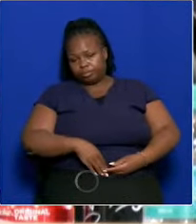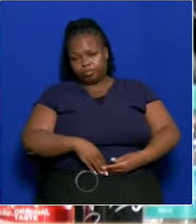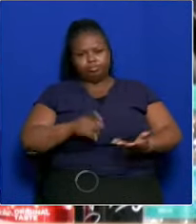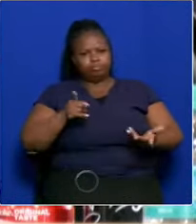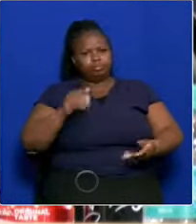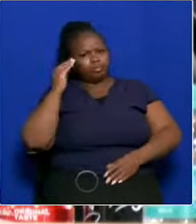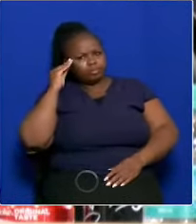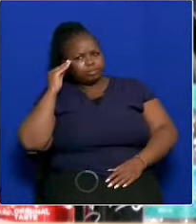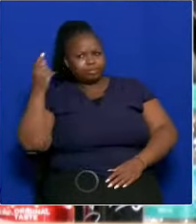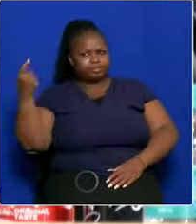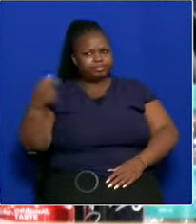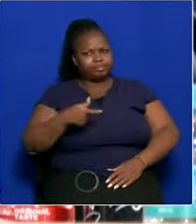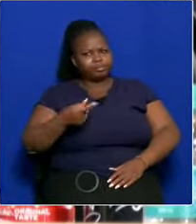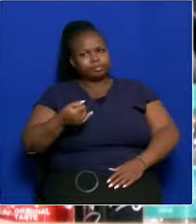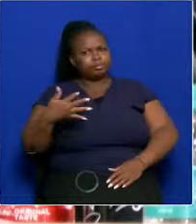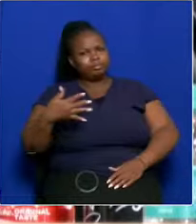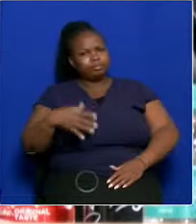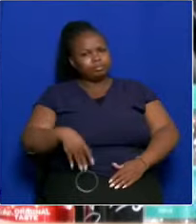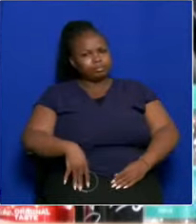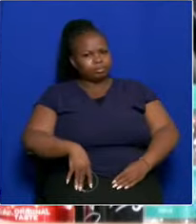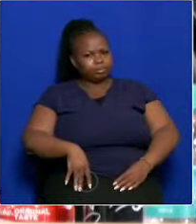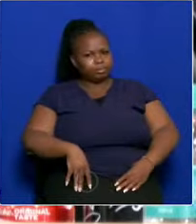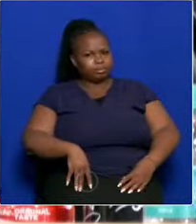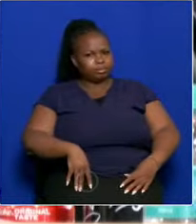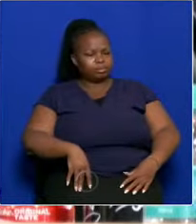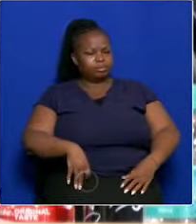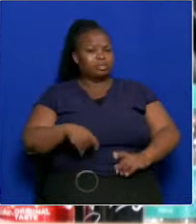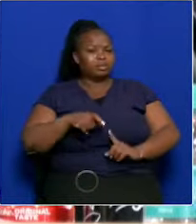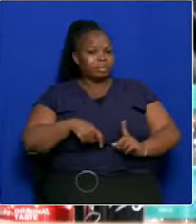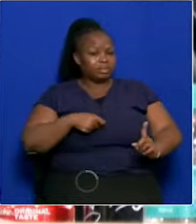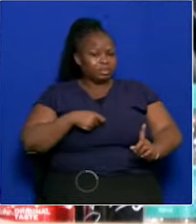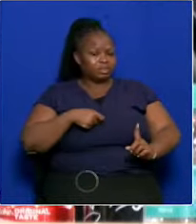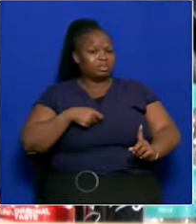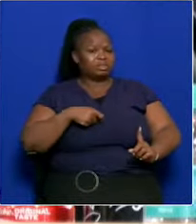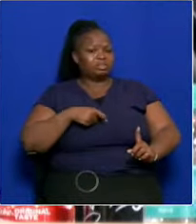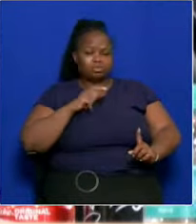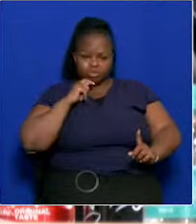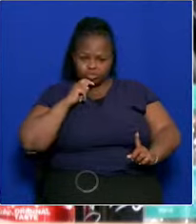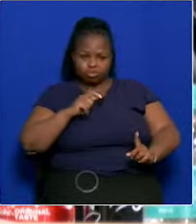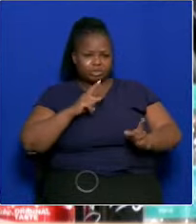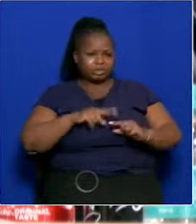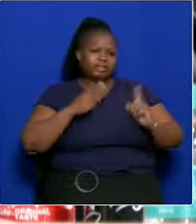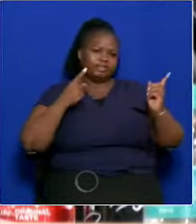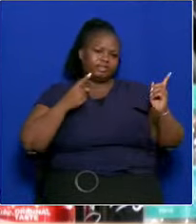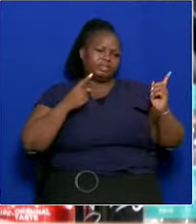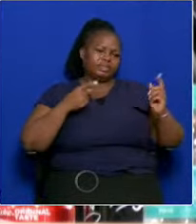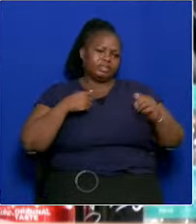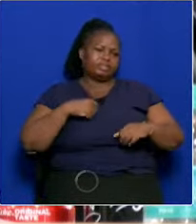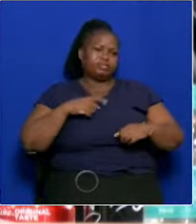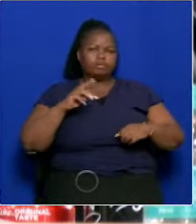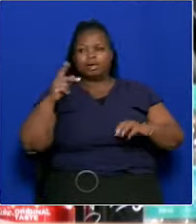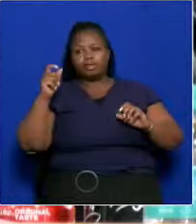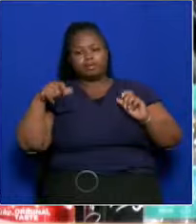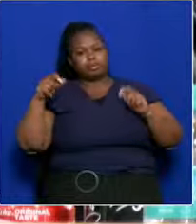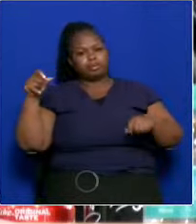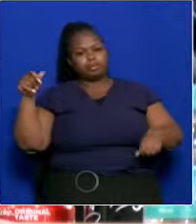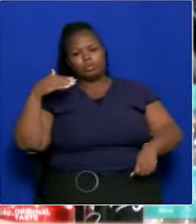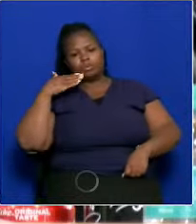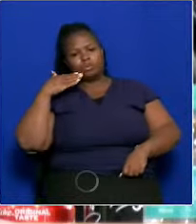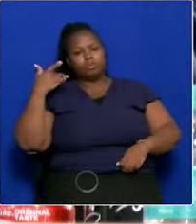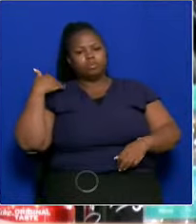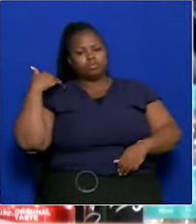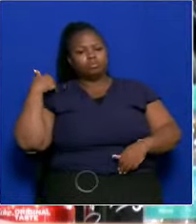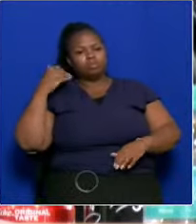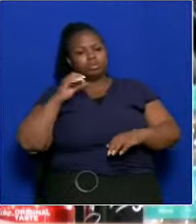paid. So the person that Matlala is to you is very different from all the other people that approach you with their problems.